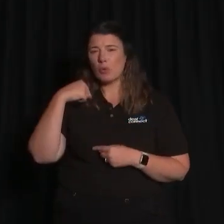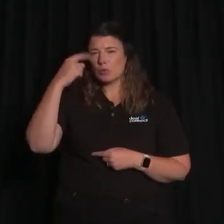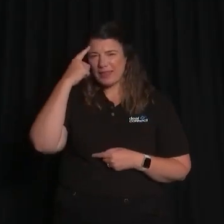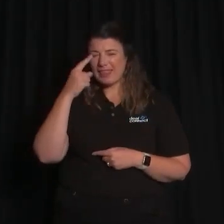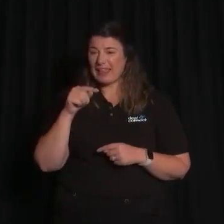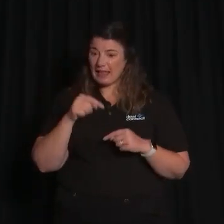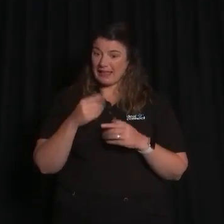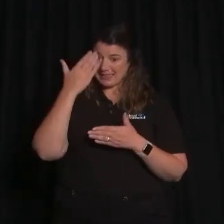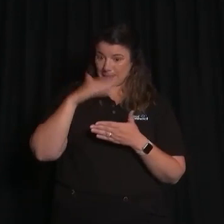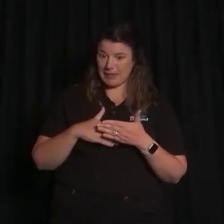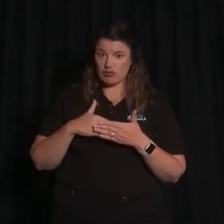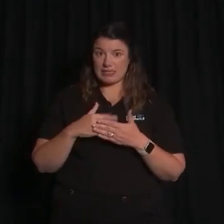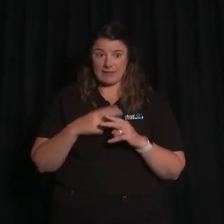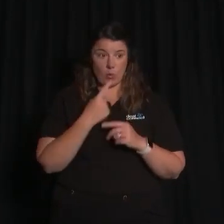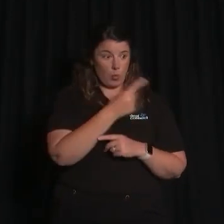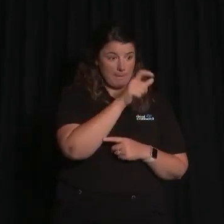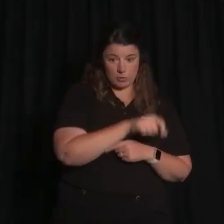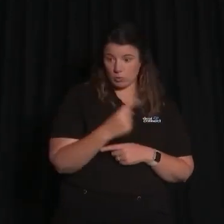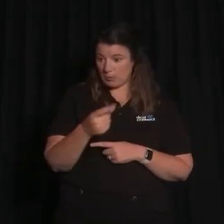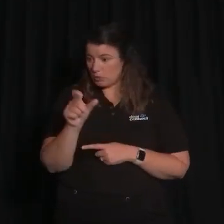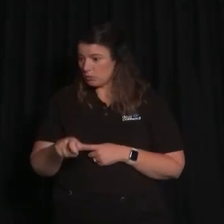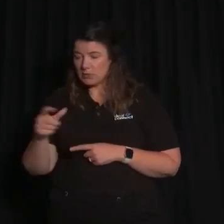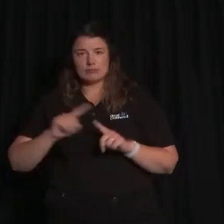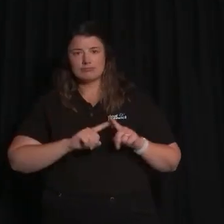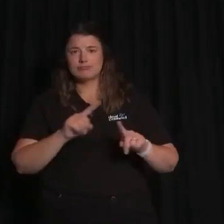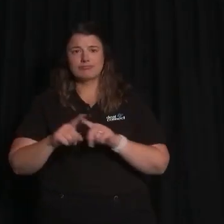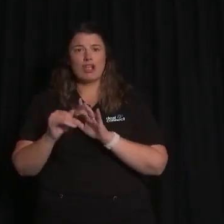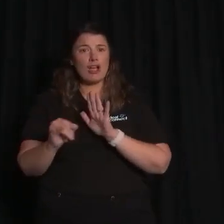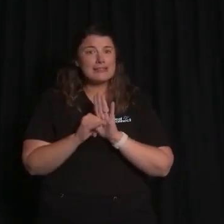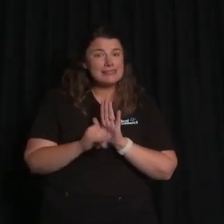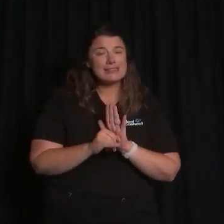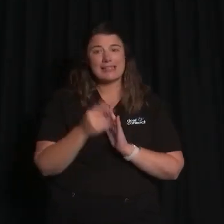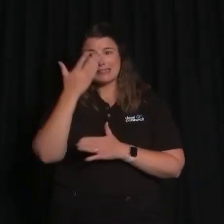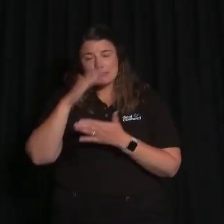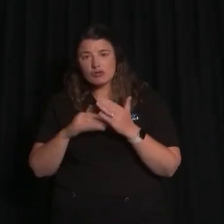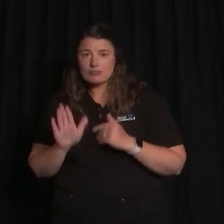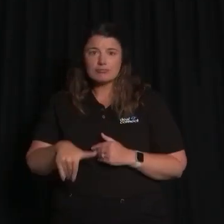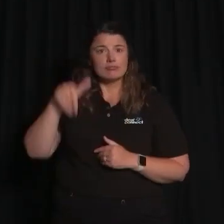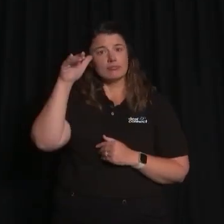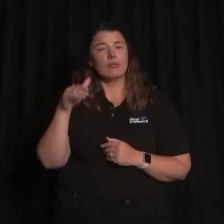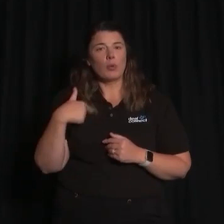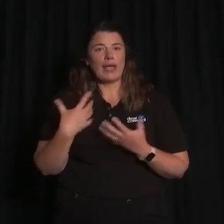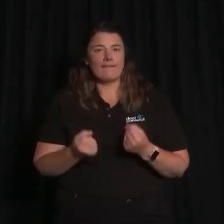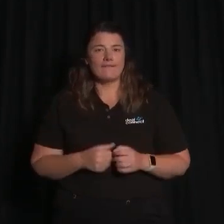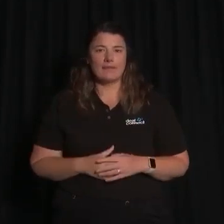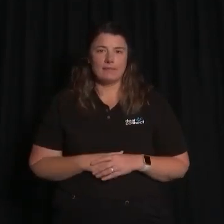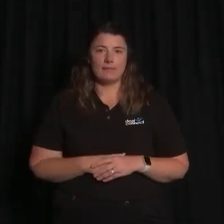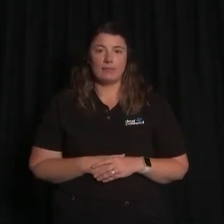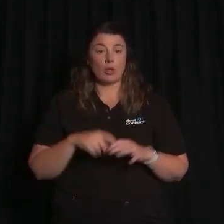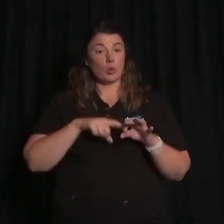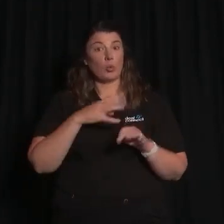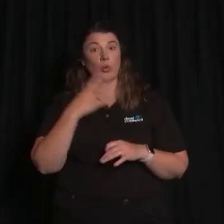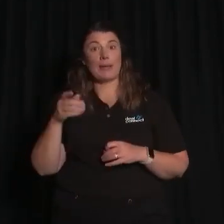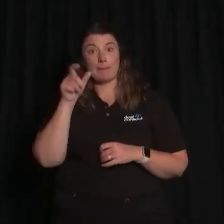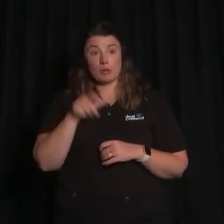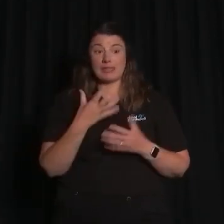that these experiences can look very different depending upon the different identities and experiences that we share. A queer person